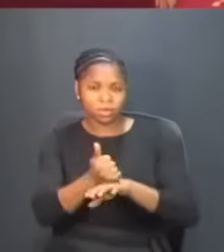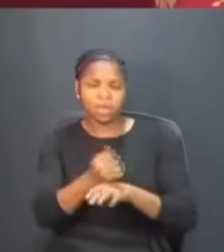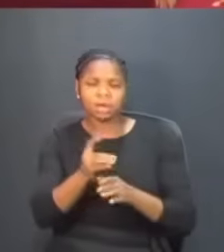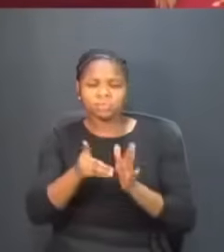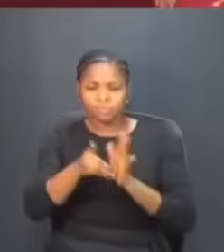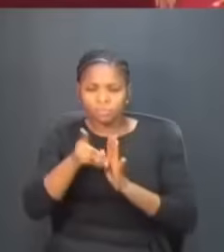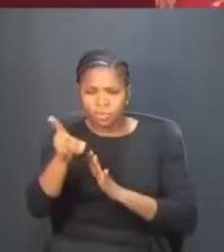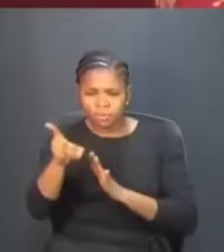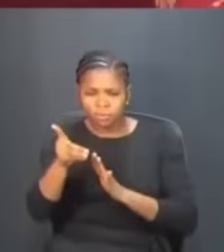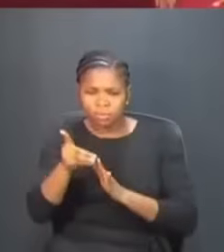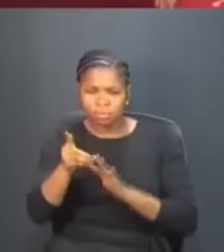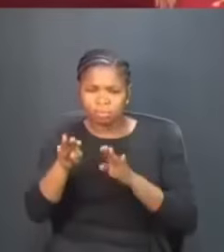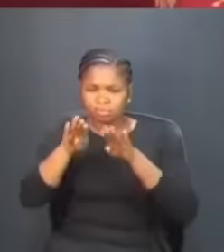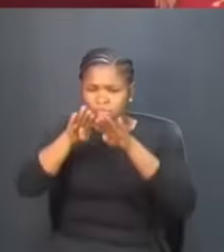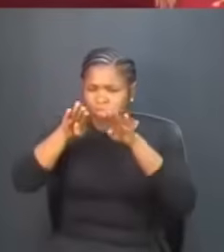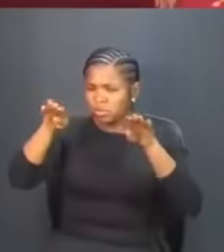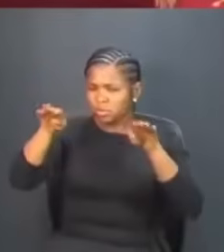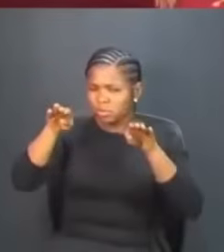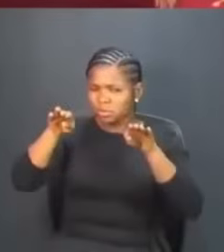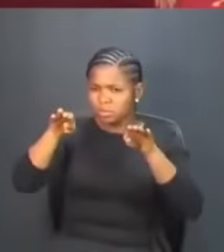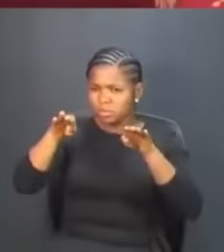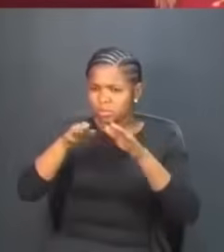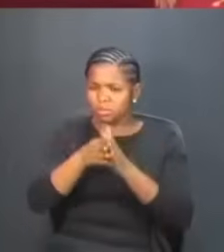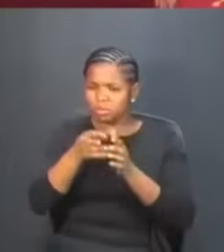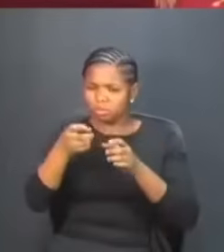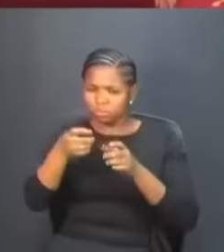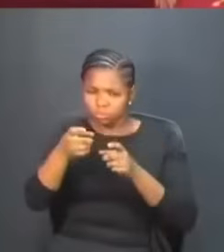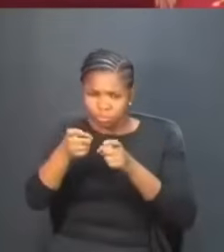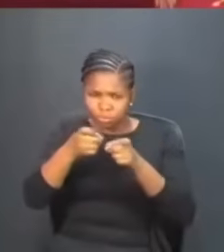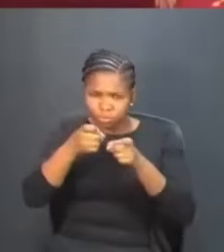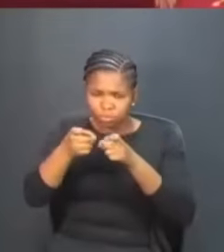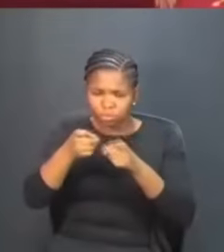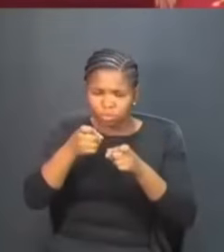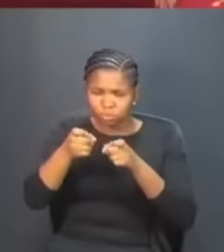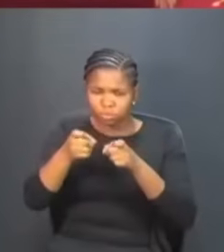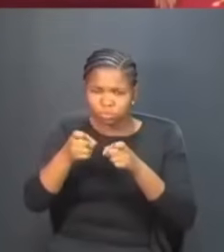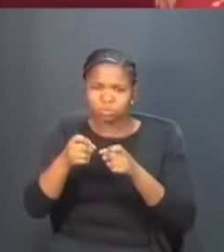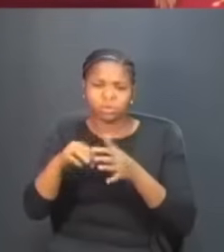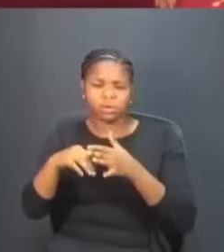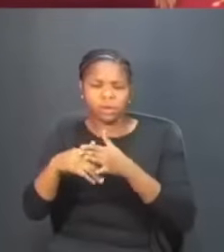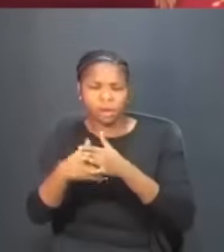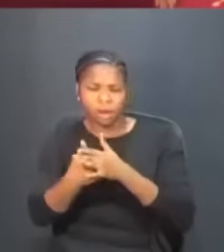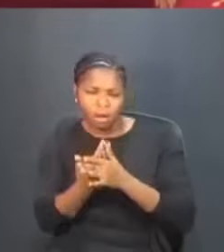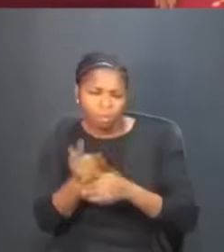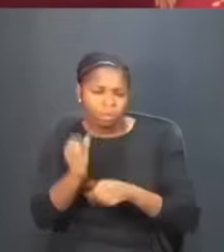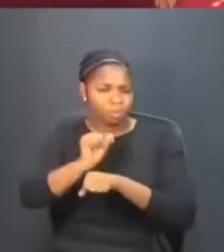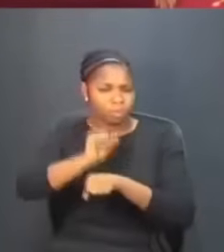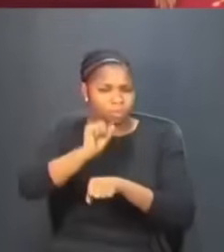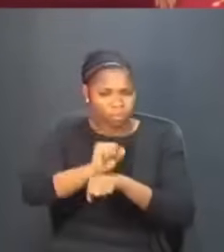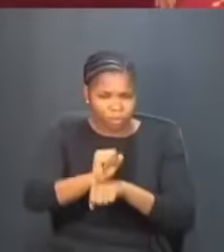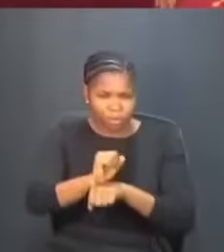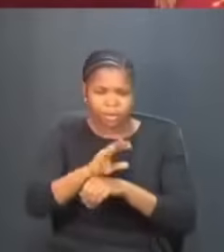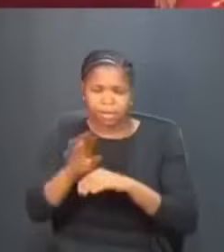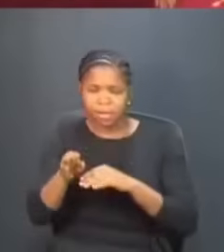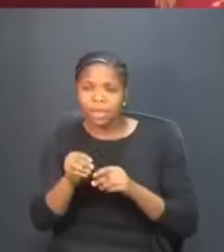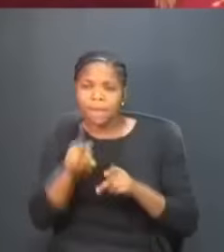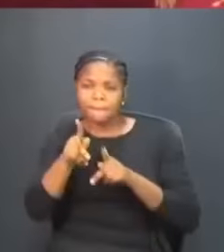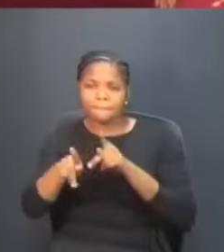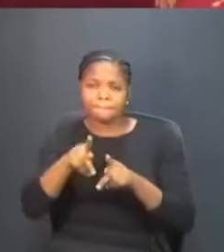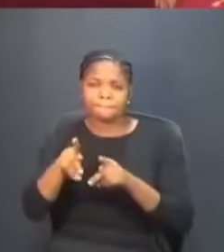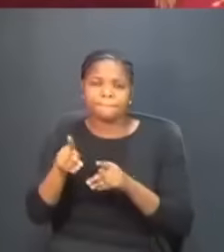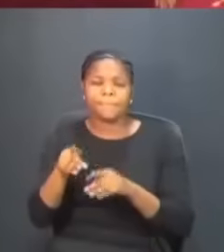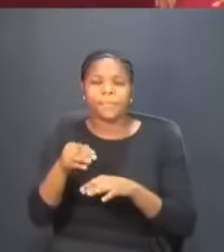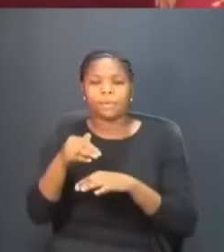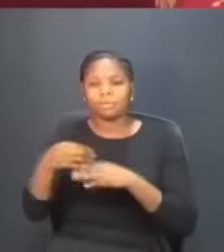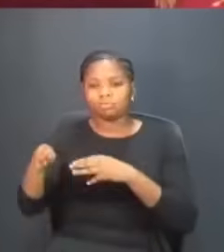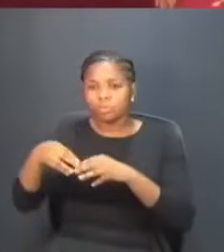distribution, which will regulate the operation of nurseries and traders of seedlings. Mr. Speaker,